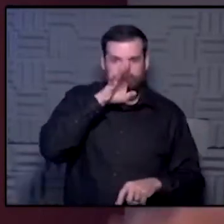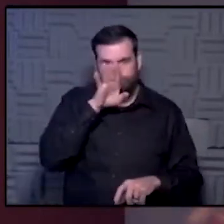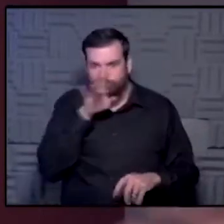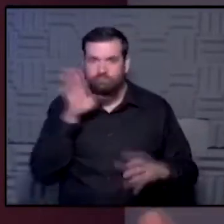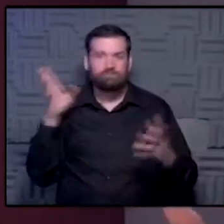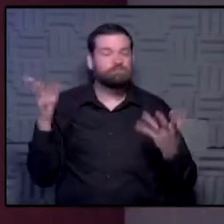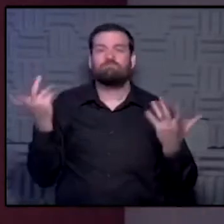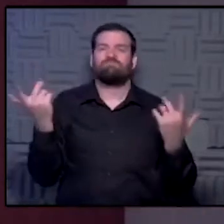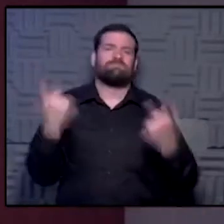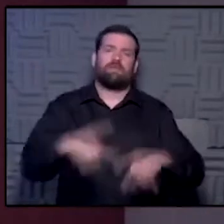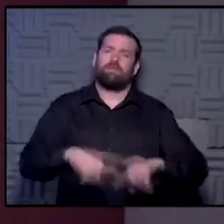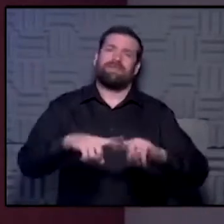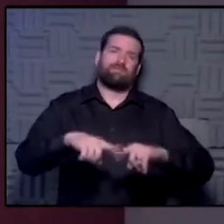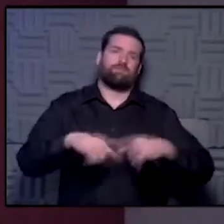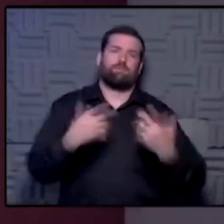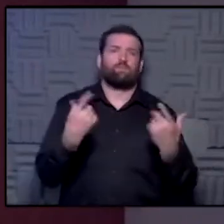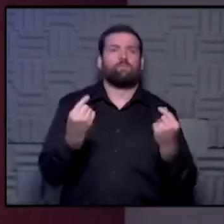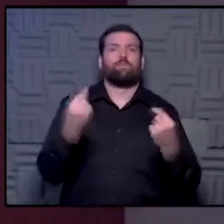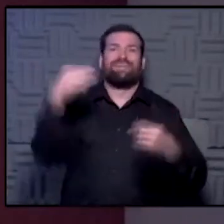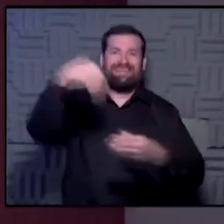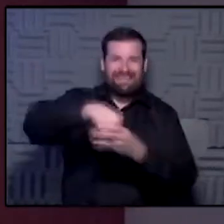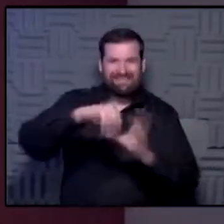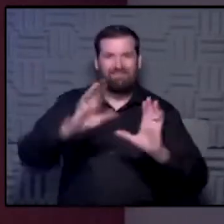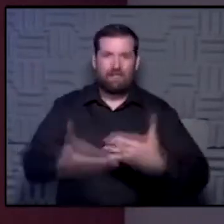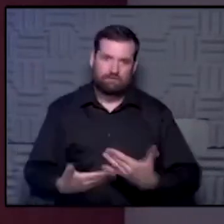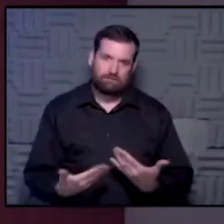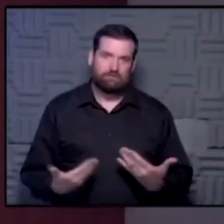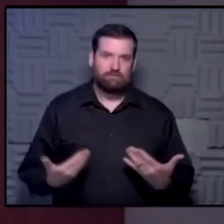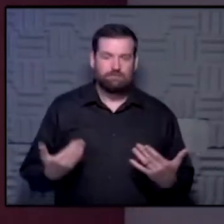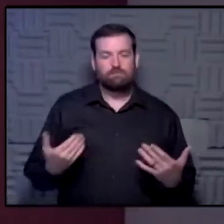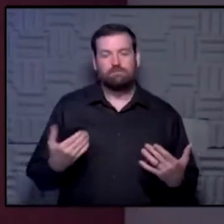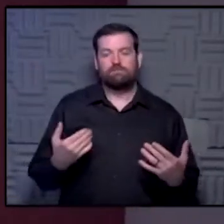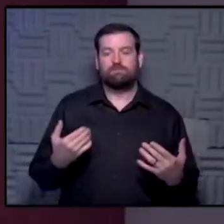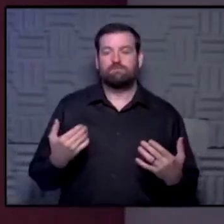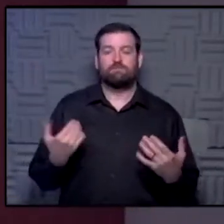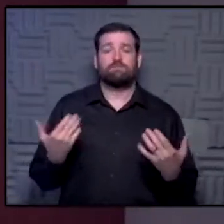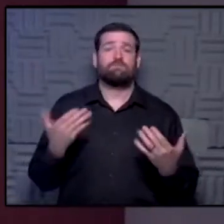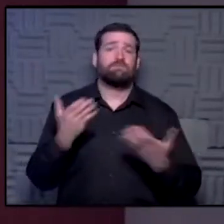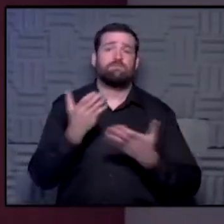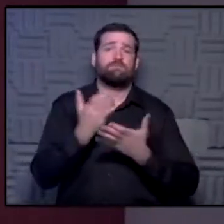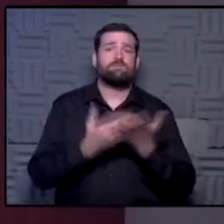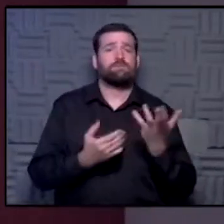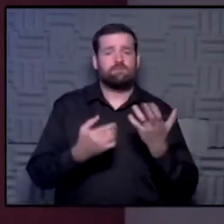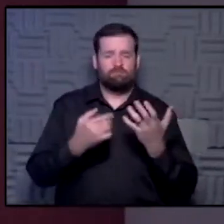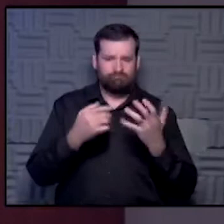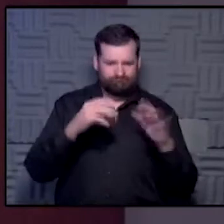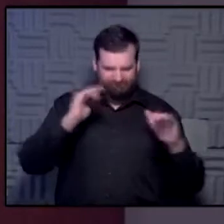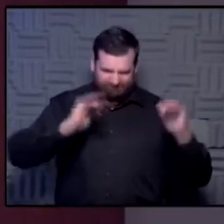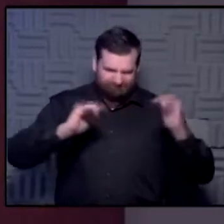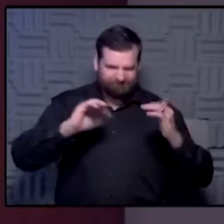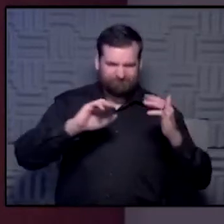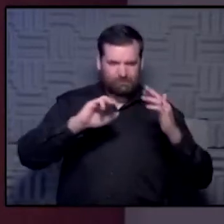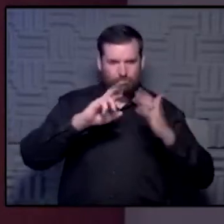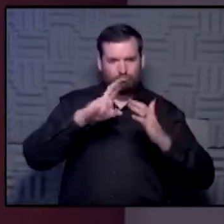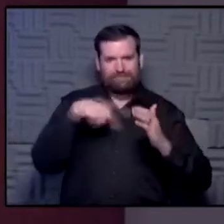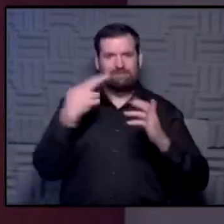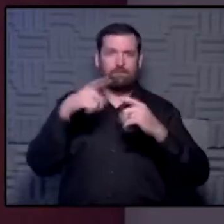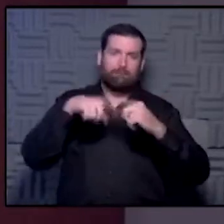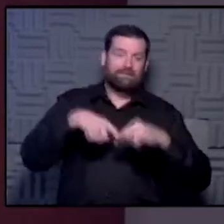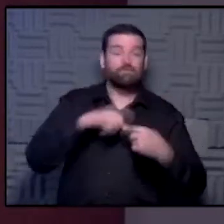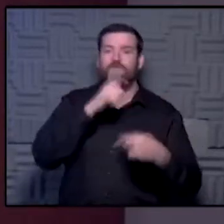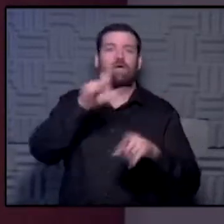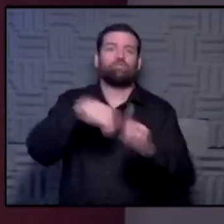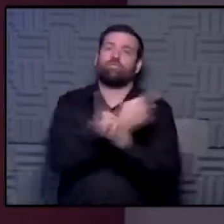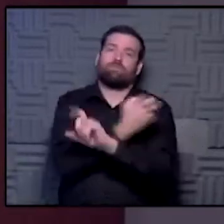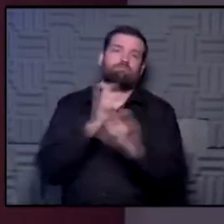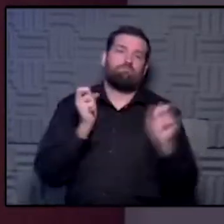really, I mean, it depends on the activities that you're doing within that classroom. So I think there is even a risk assessment that you have to consider just based off of not just going back to